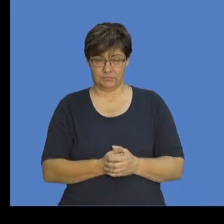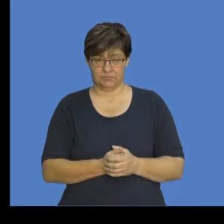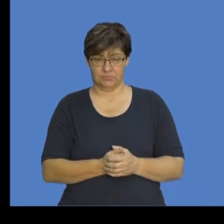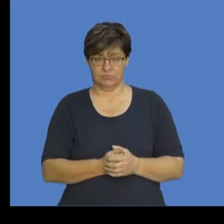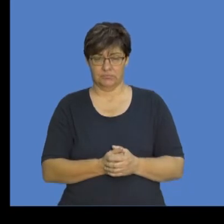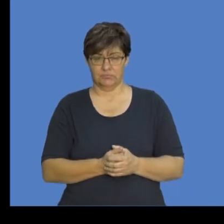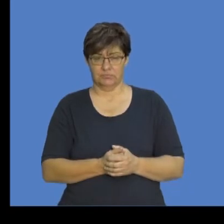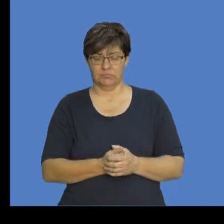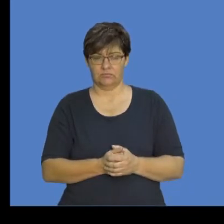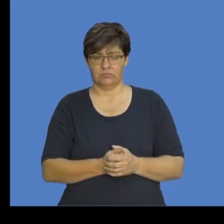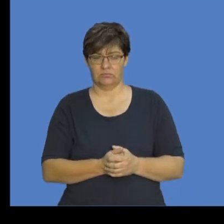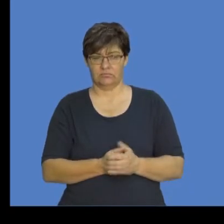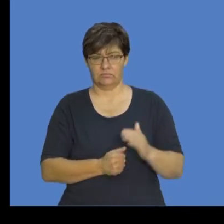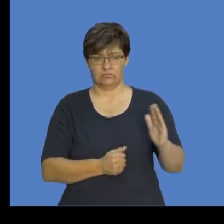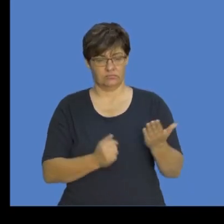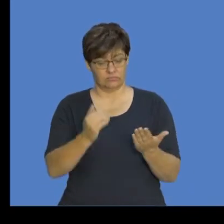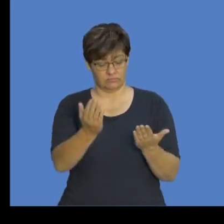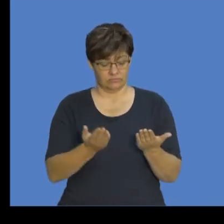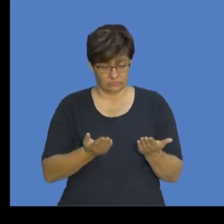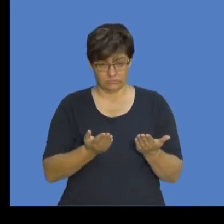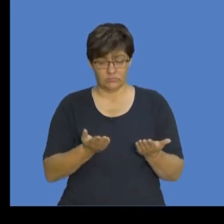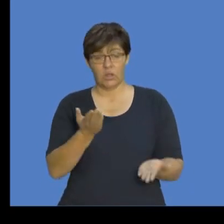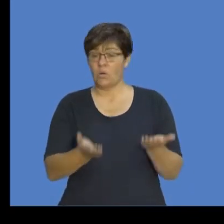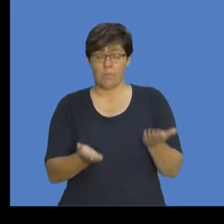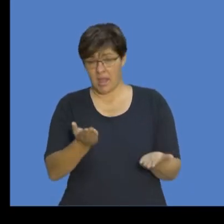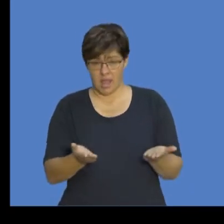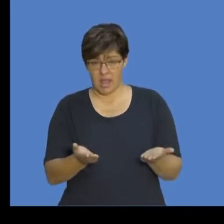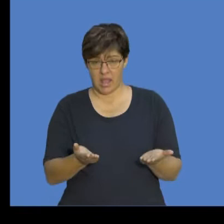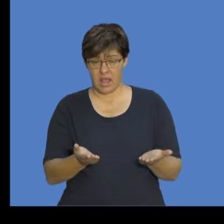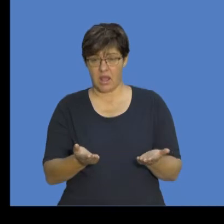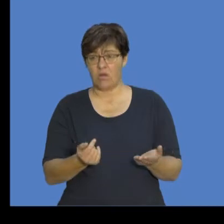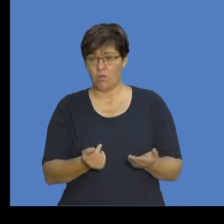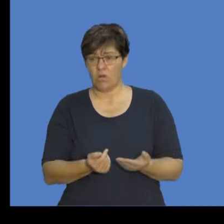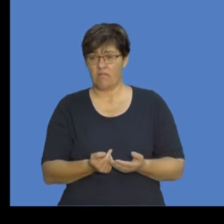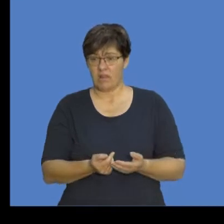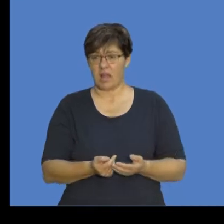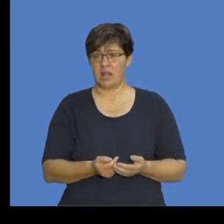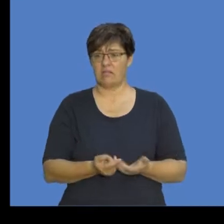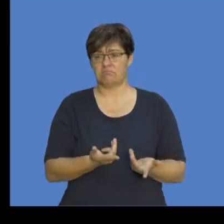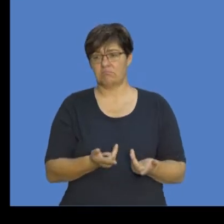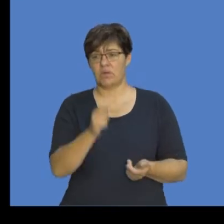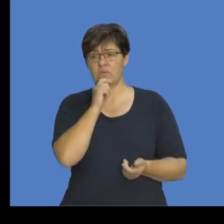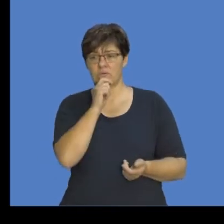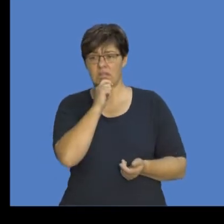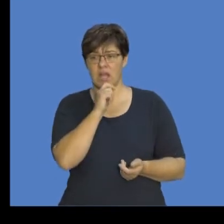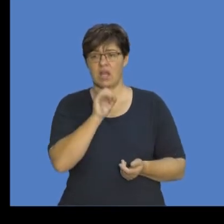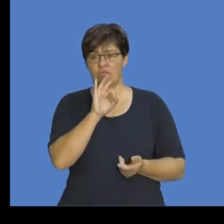So two distributions can be compared by using one of the three average.